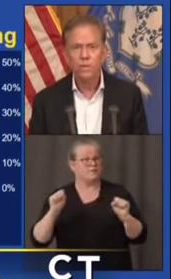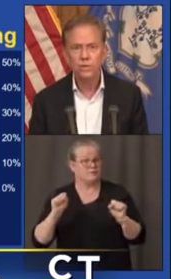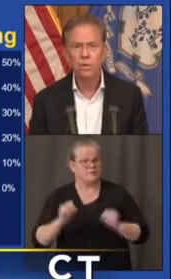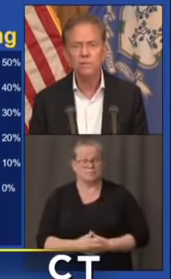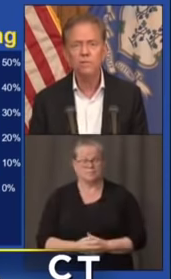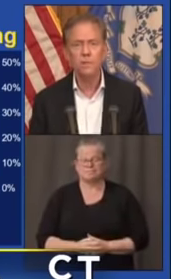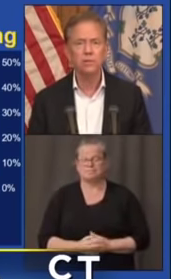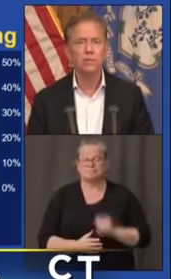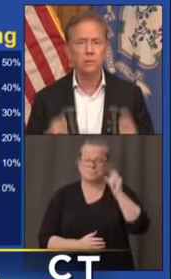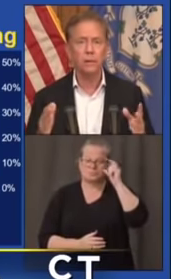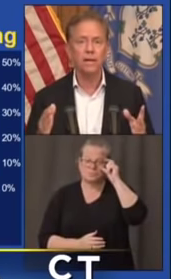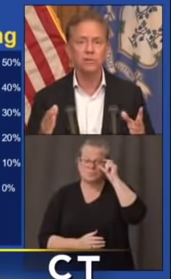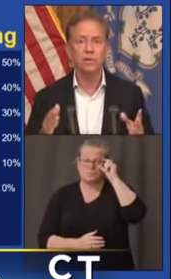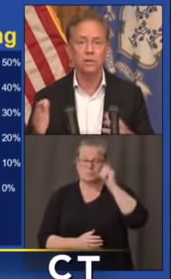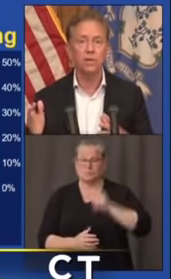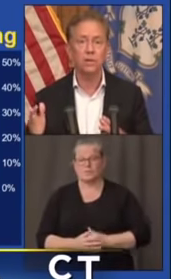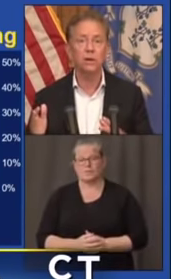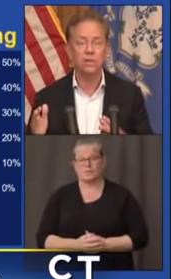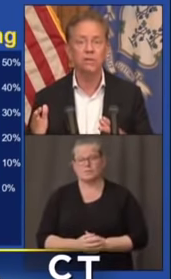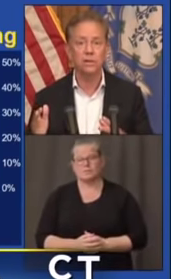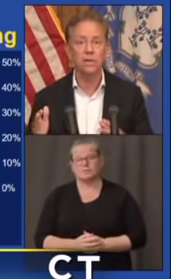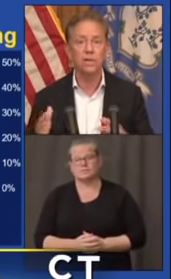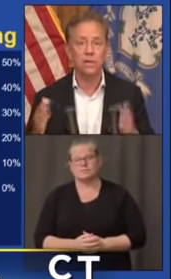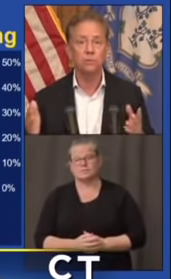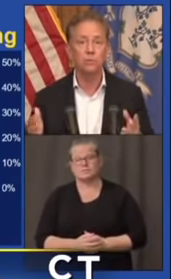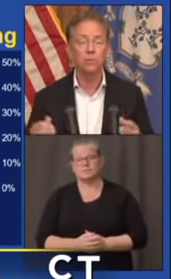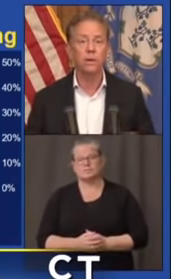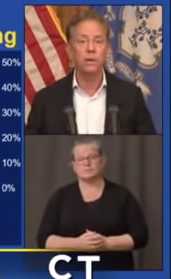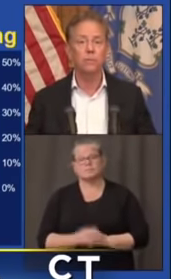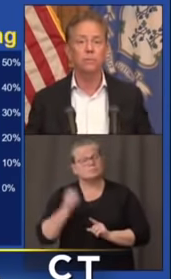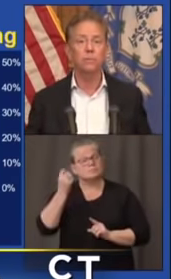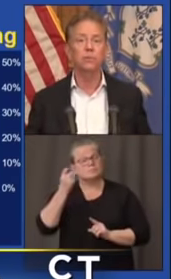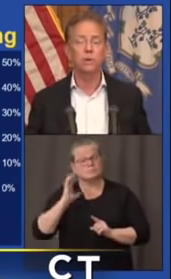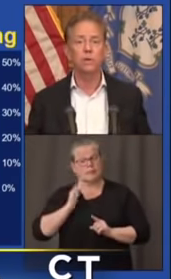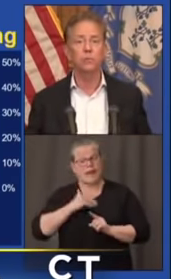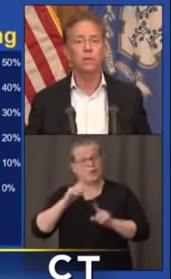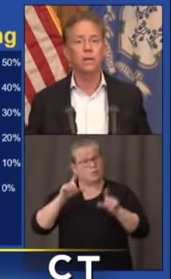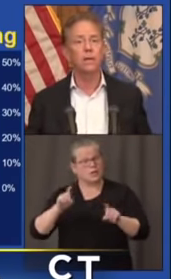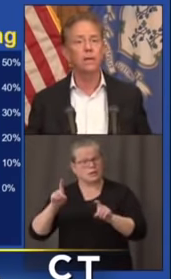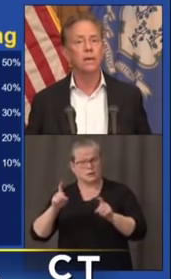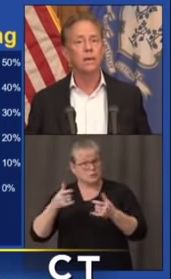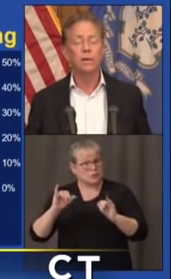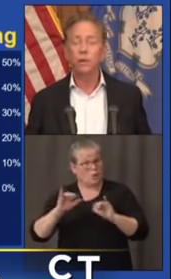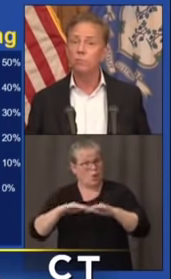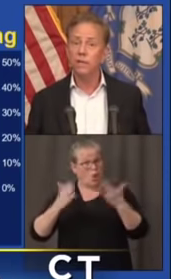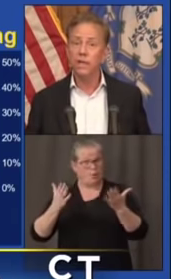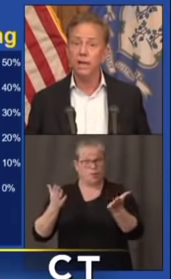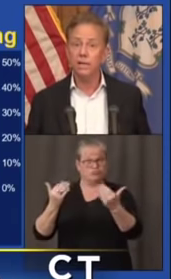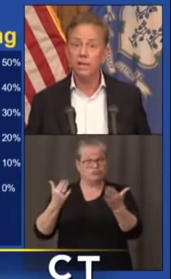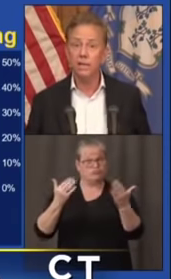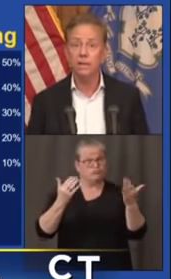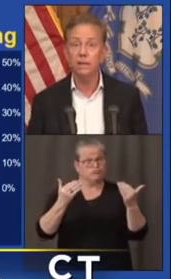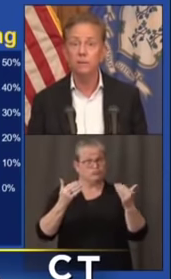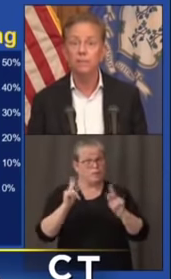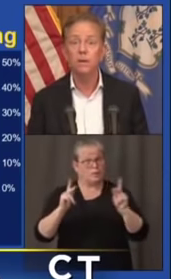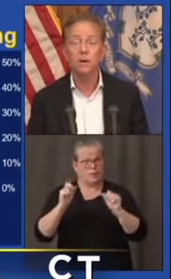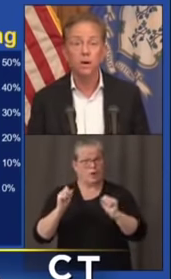We still have some excess capacity in our testing, and that's what we are trying to relay. You don't see that